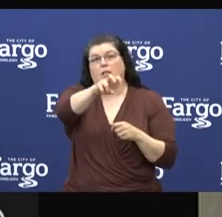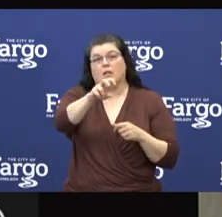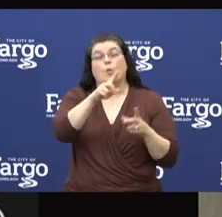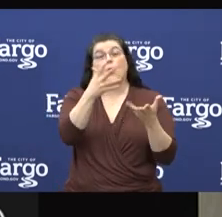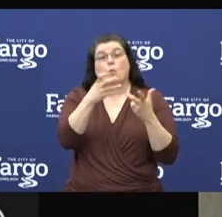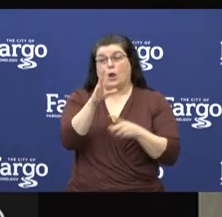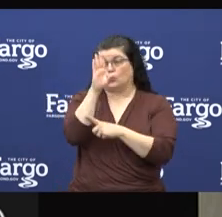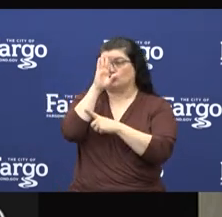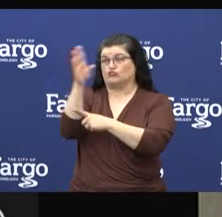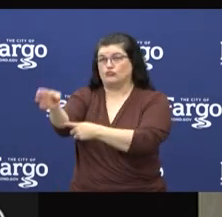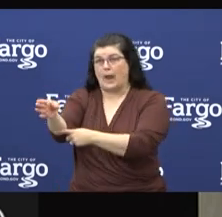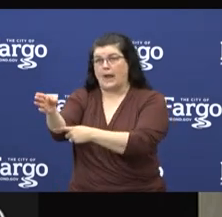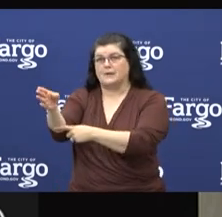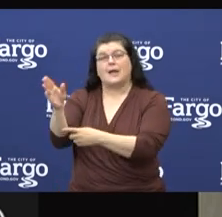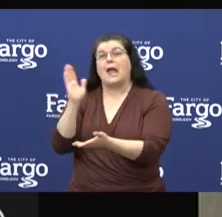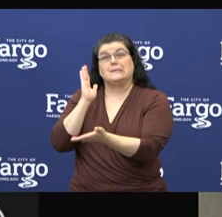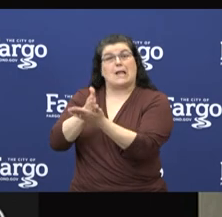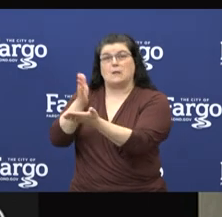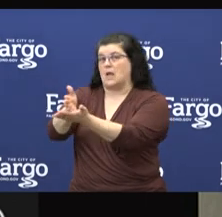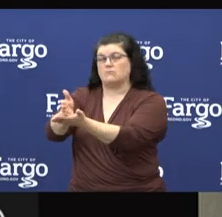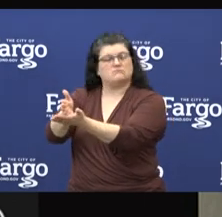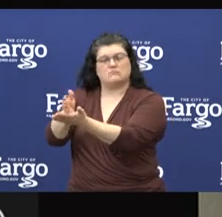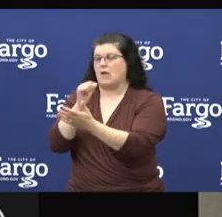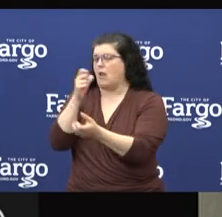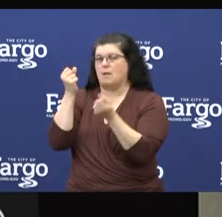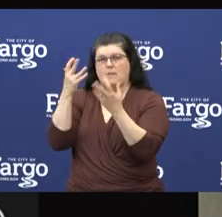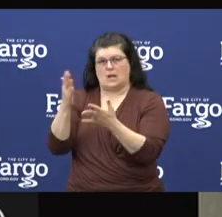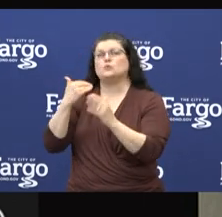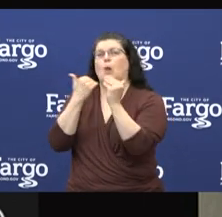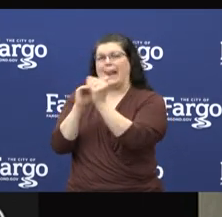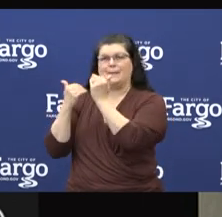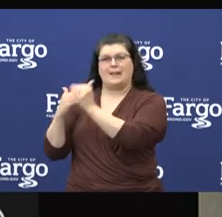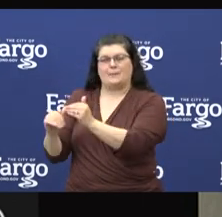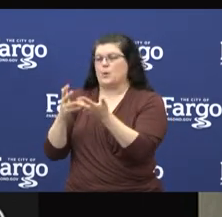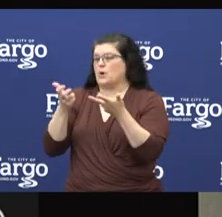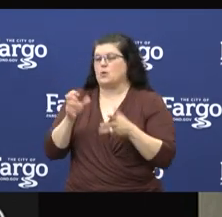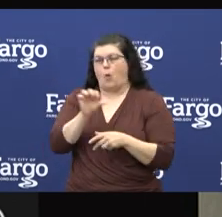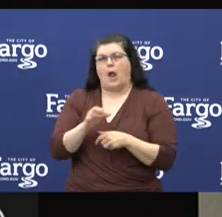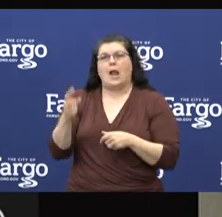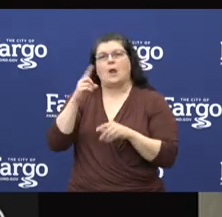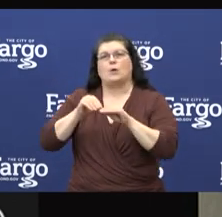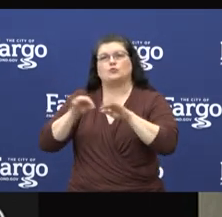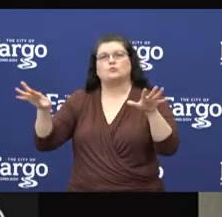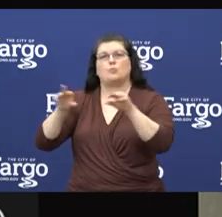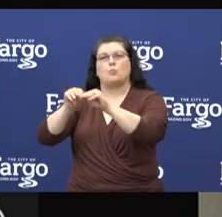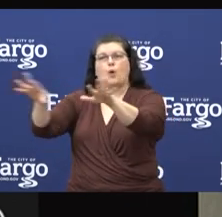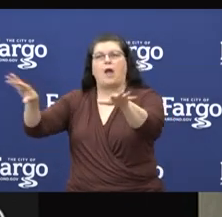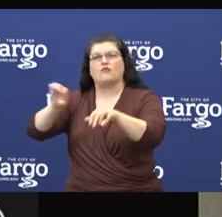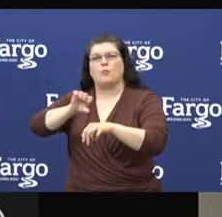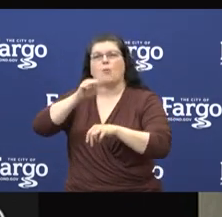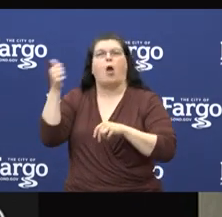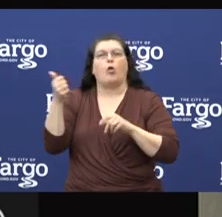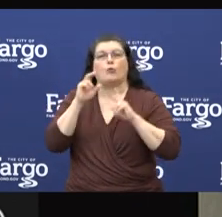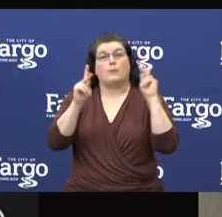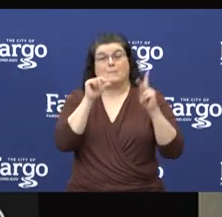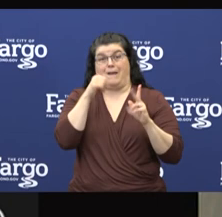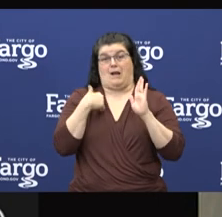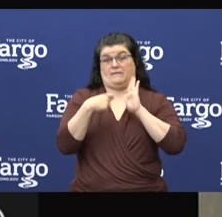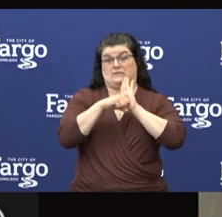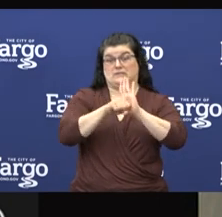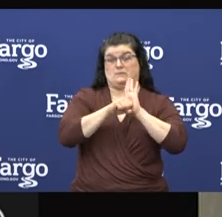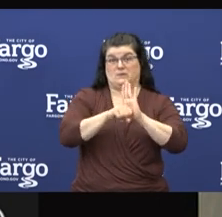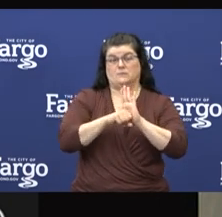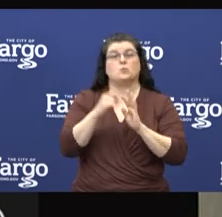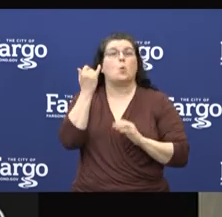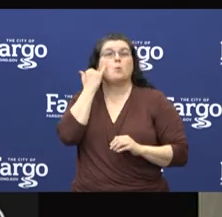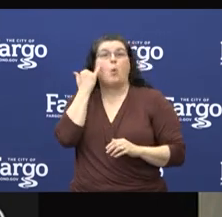possible and limiting stops along the way. This helps to prevent unnecessary community spread from asymptomatic individuals. If you are